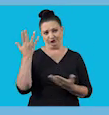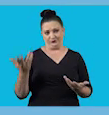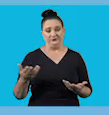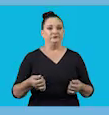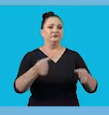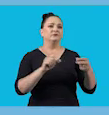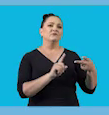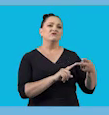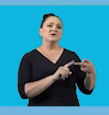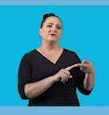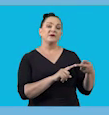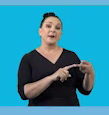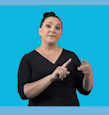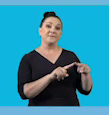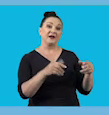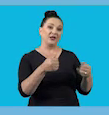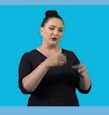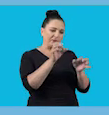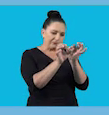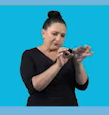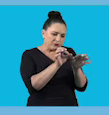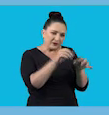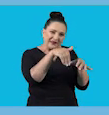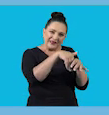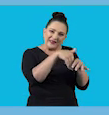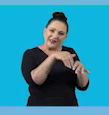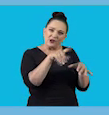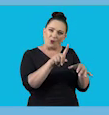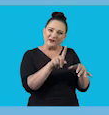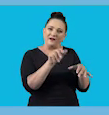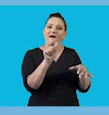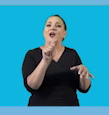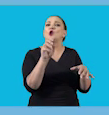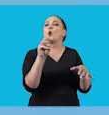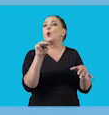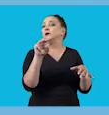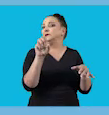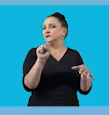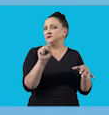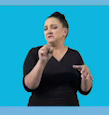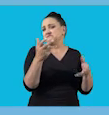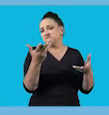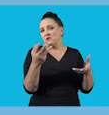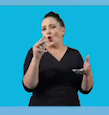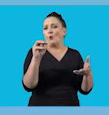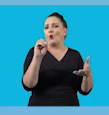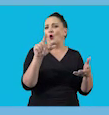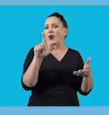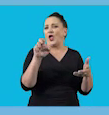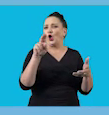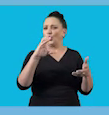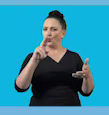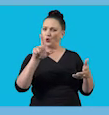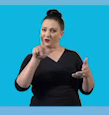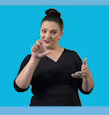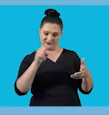this. And then you also know that matter is made up of tiny particles that are called atoms. And sometimes they are called